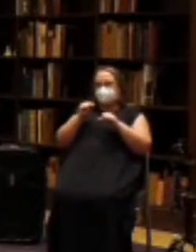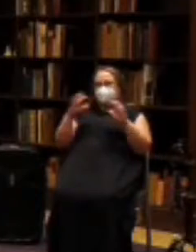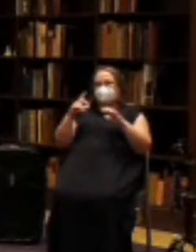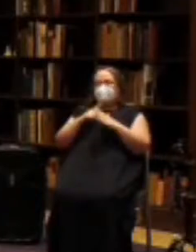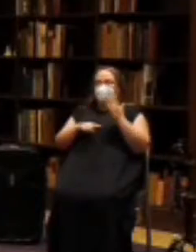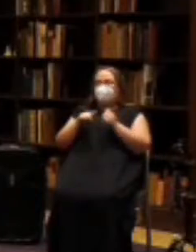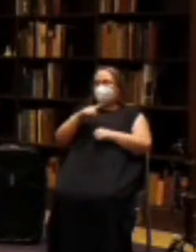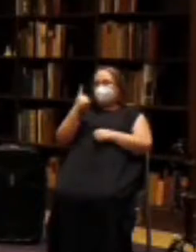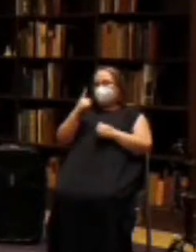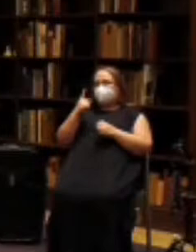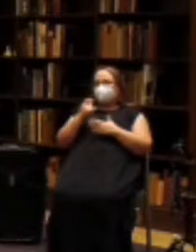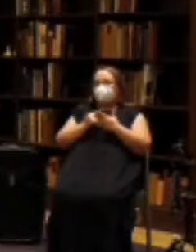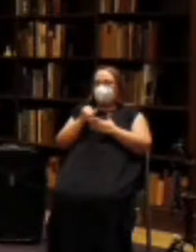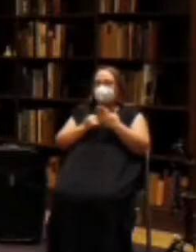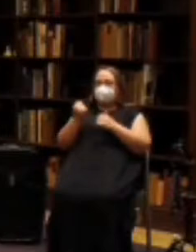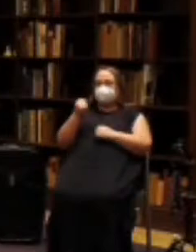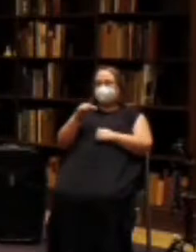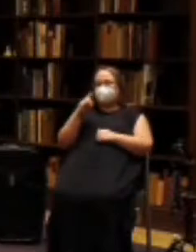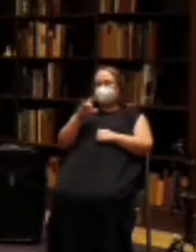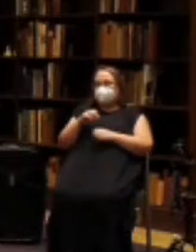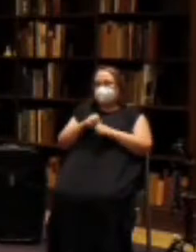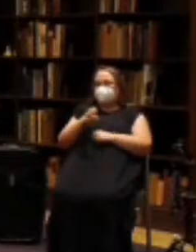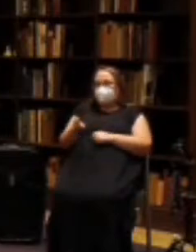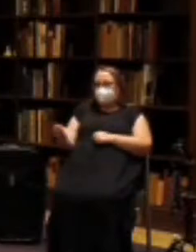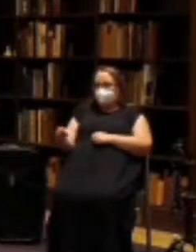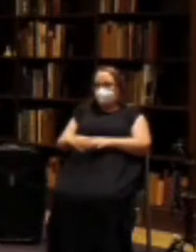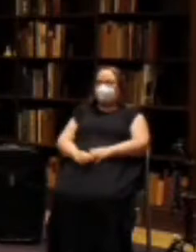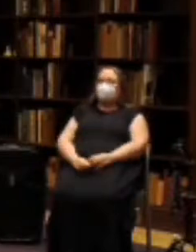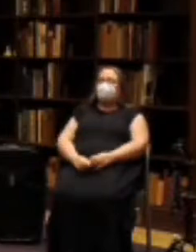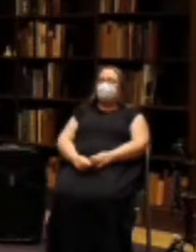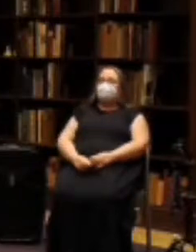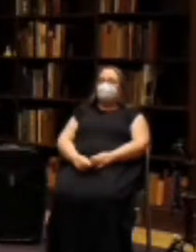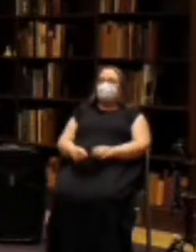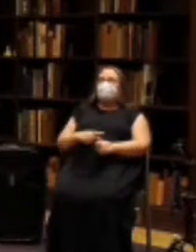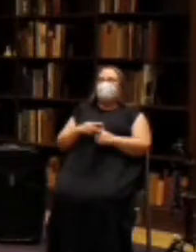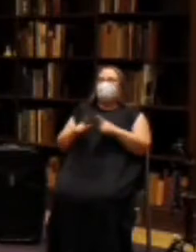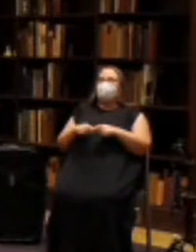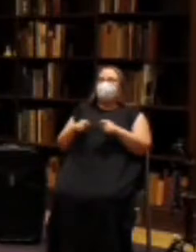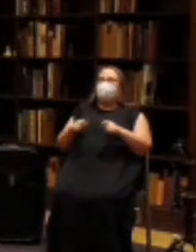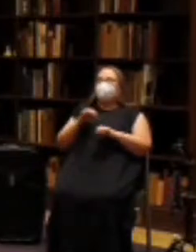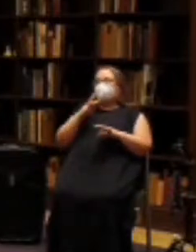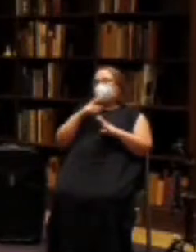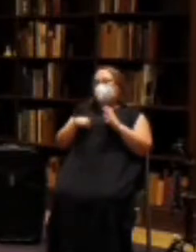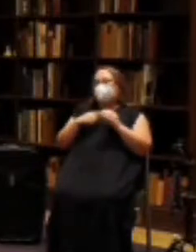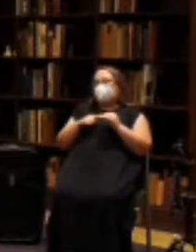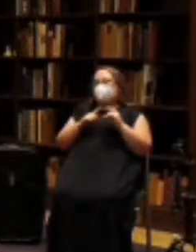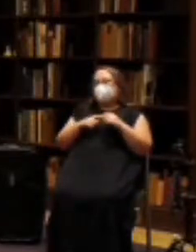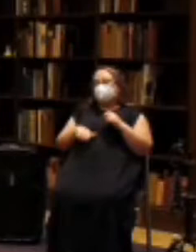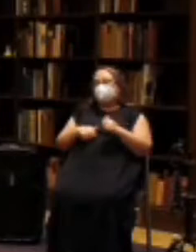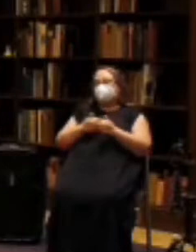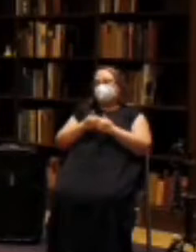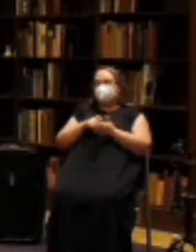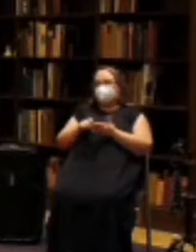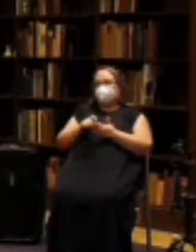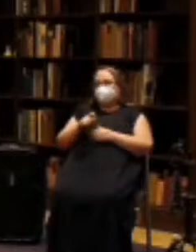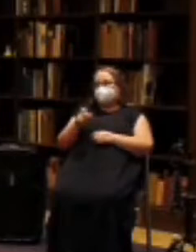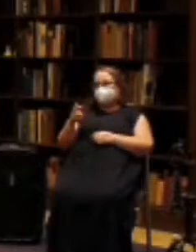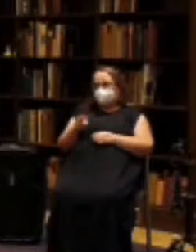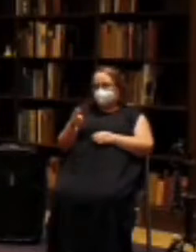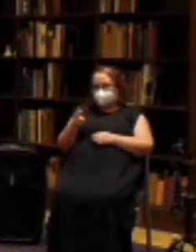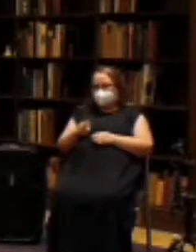Black arts activism looked like in Baltimore. And then I'll wrap up by talking a little bit about the difficulties of writing this